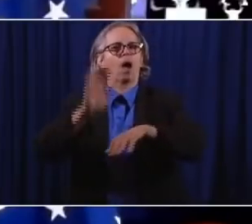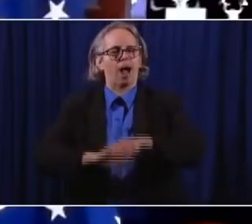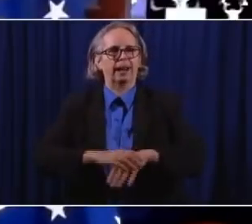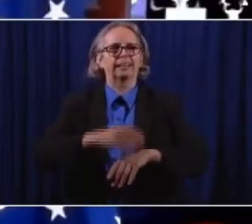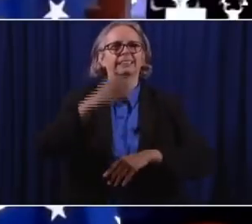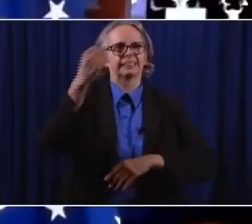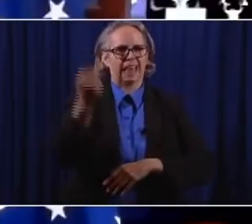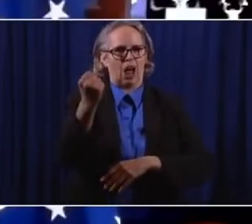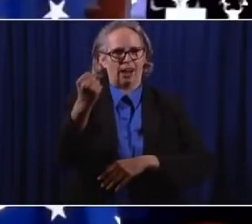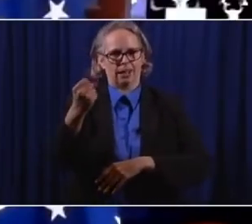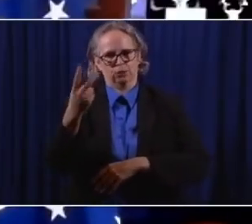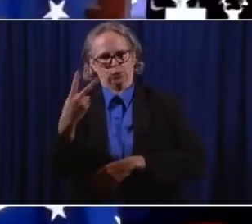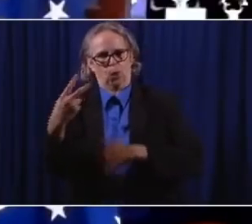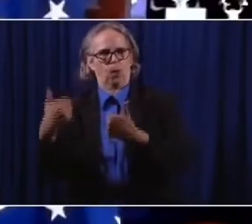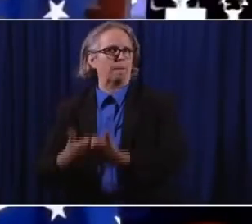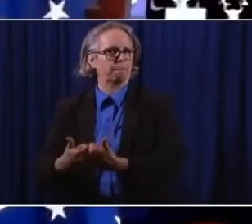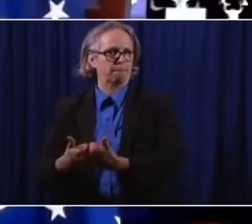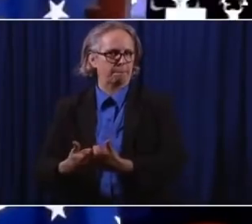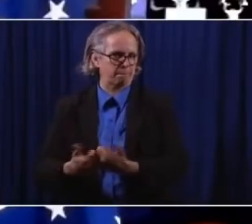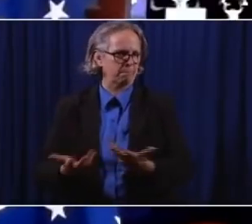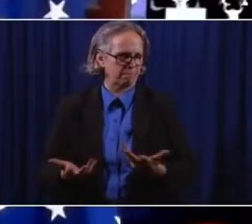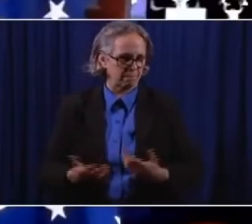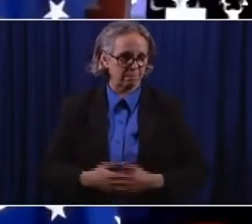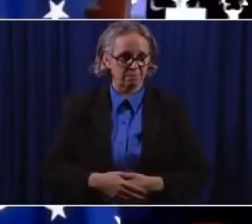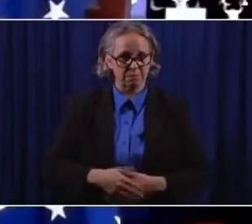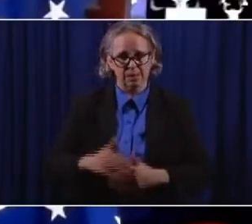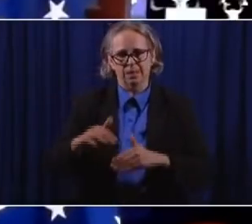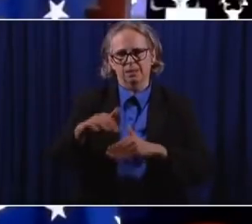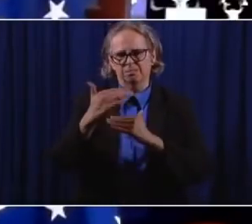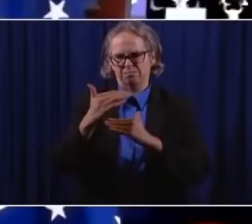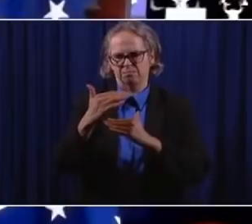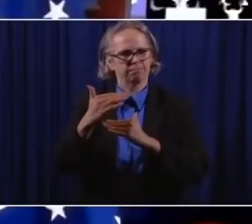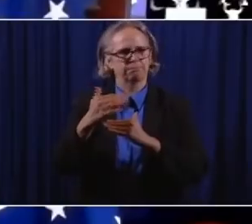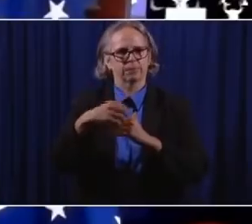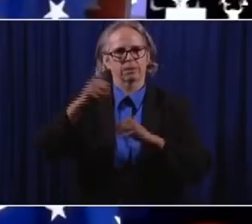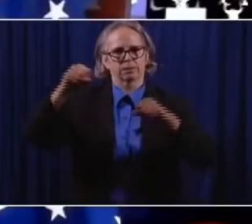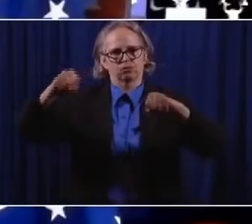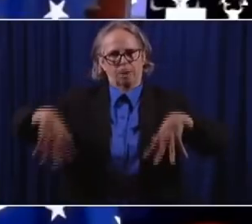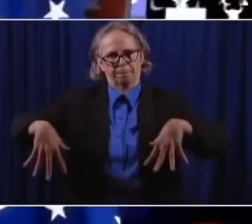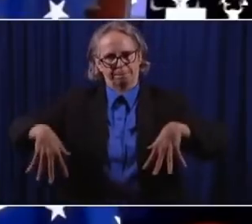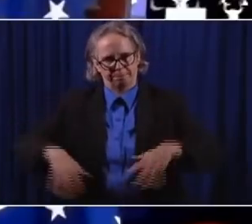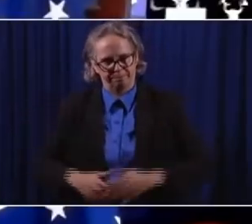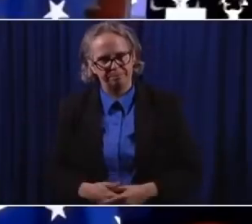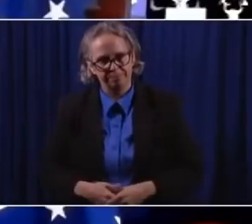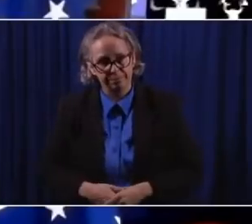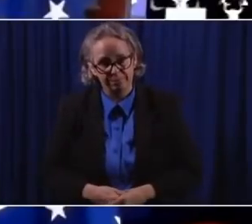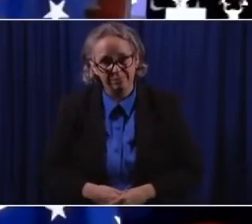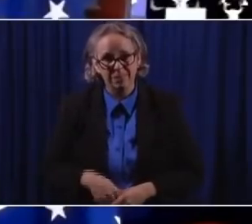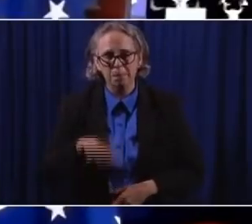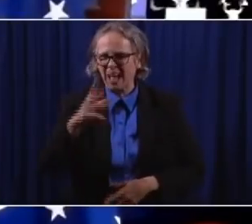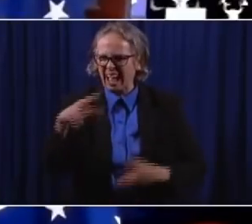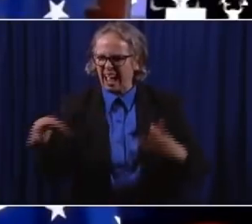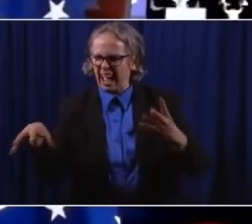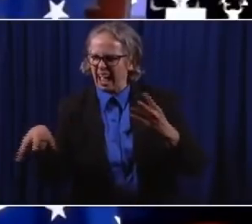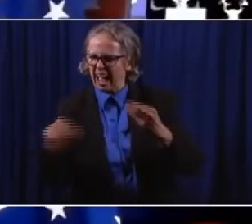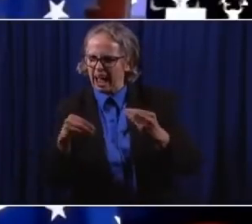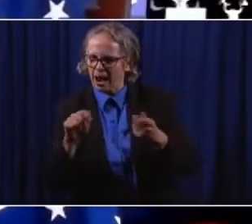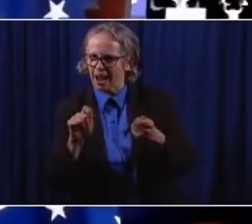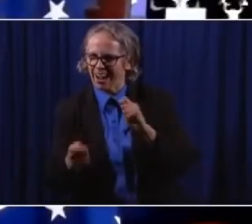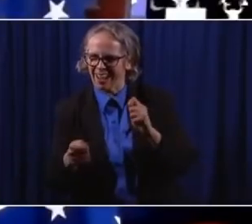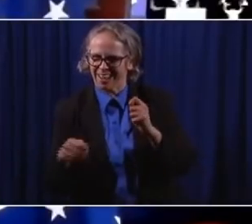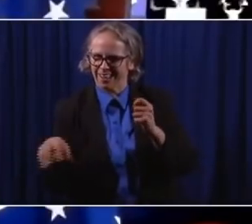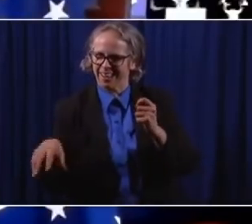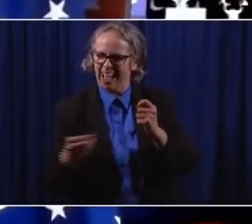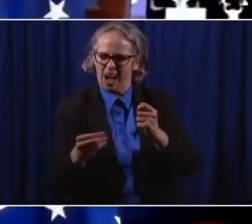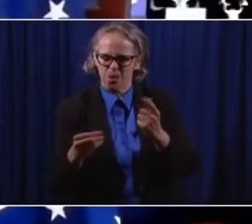And that prohibition will be removed in the new order. However, what we will be adding is something that we know works, which is to